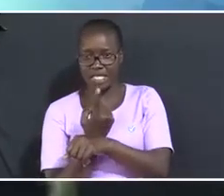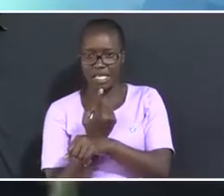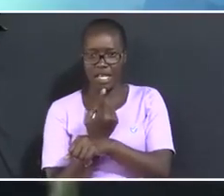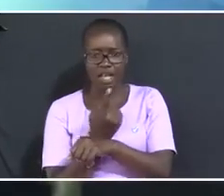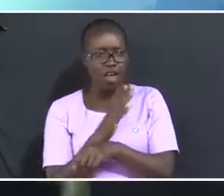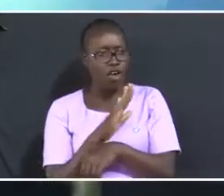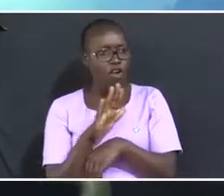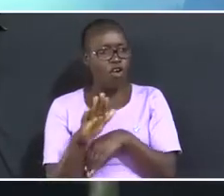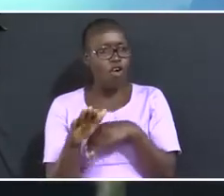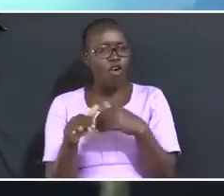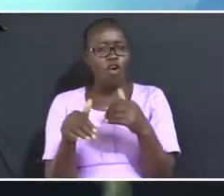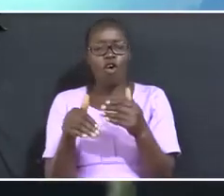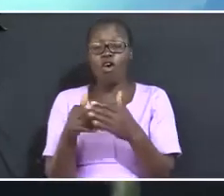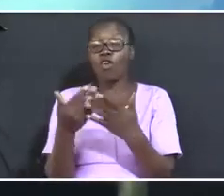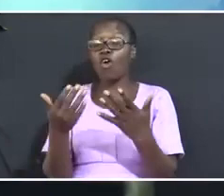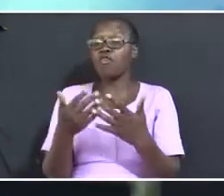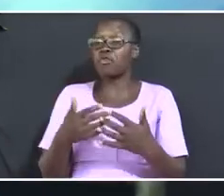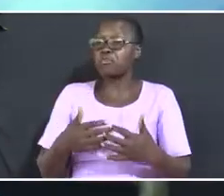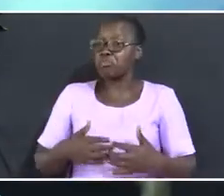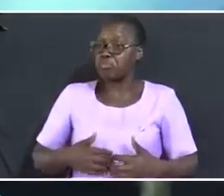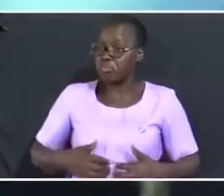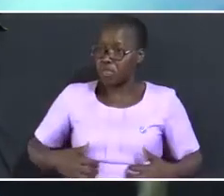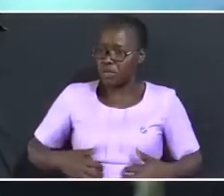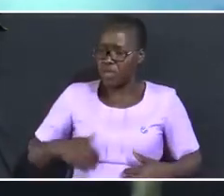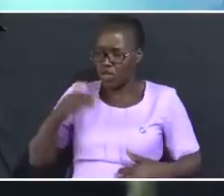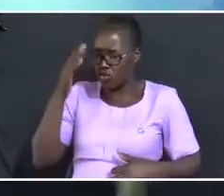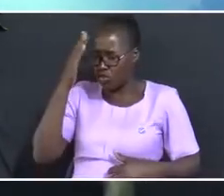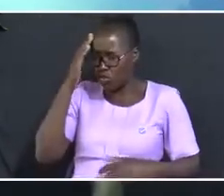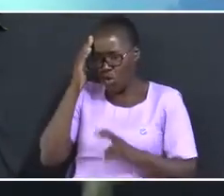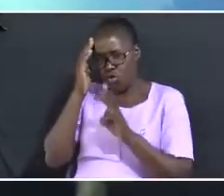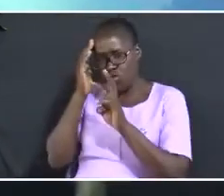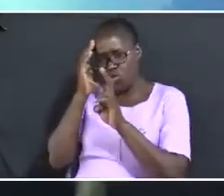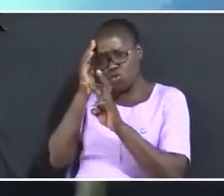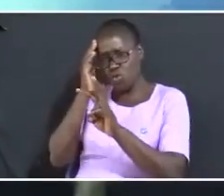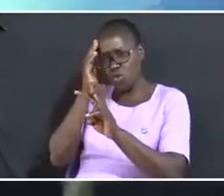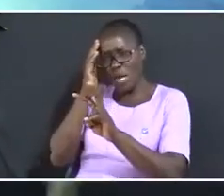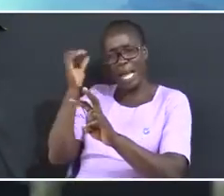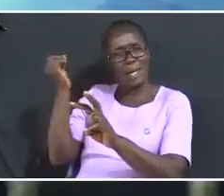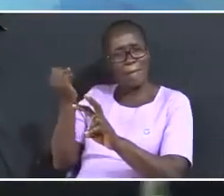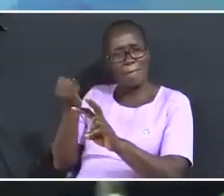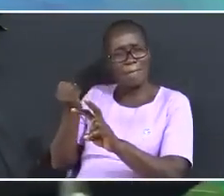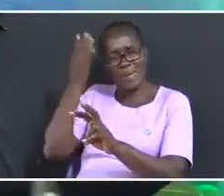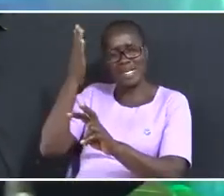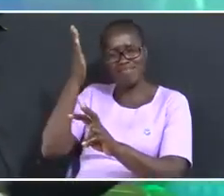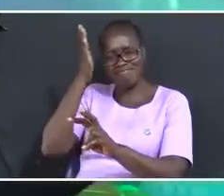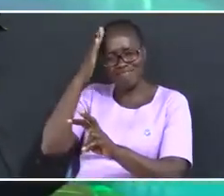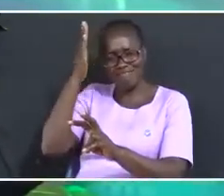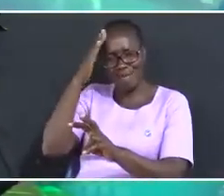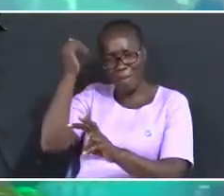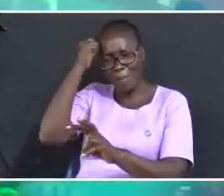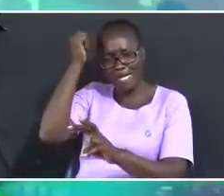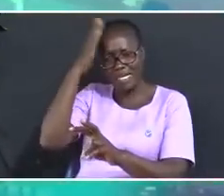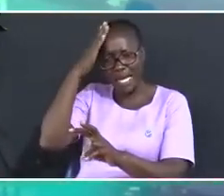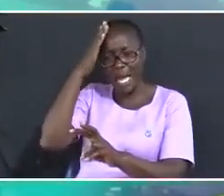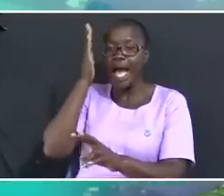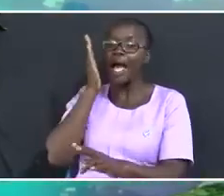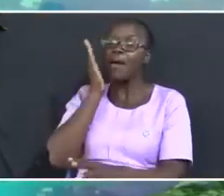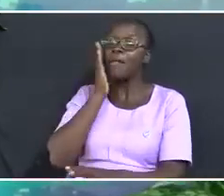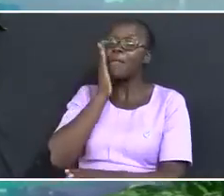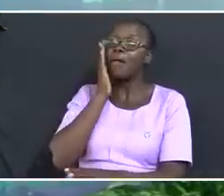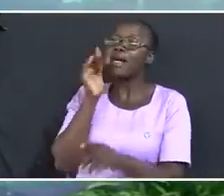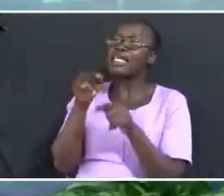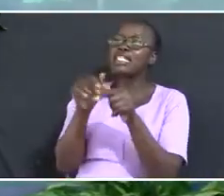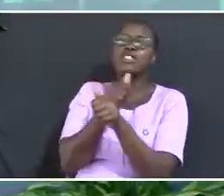birth of baby zebra to look and know the mother carefully,